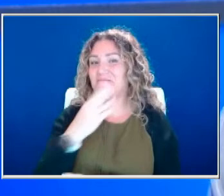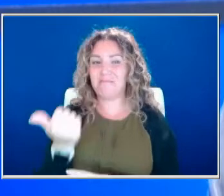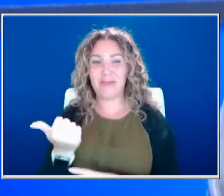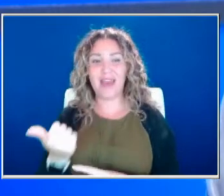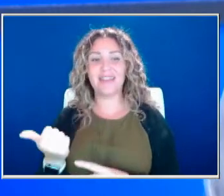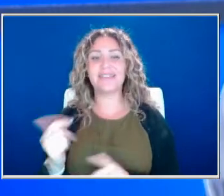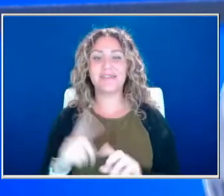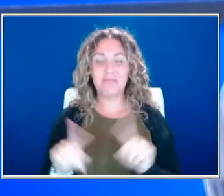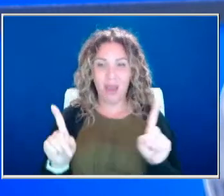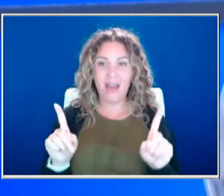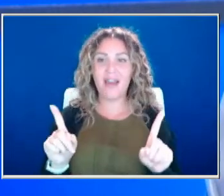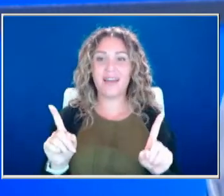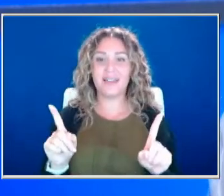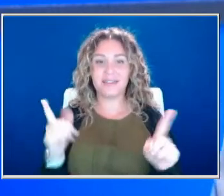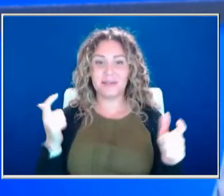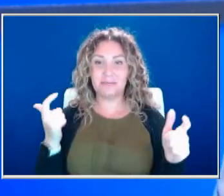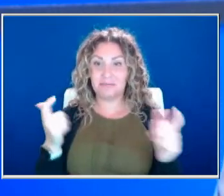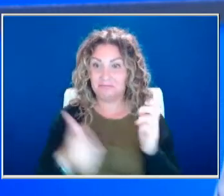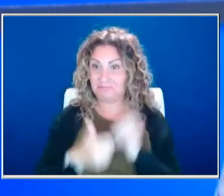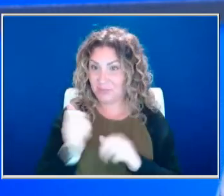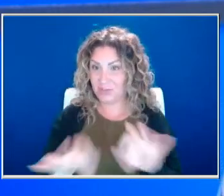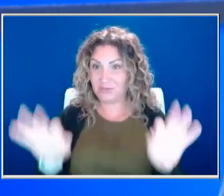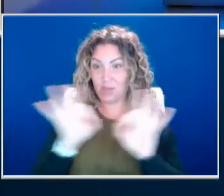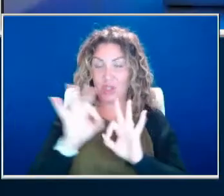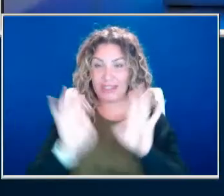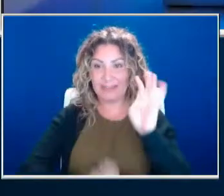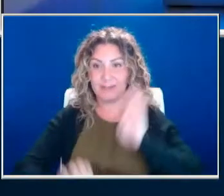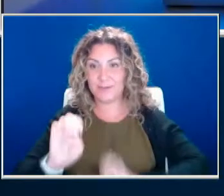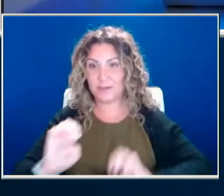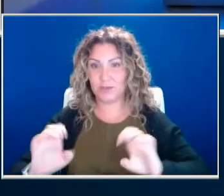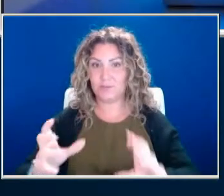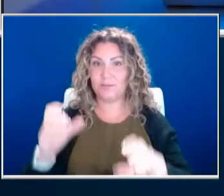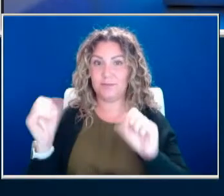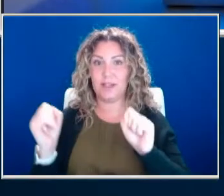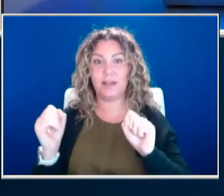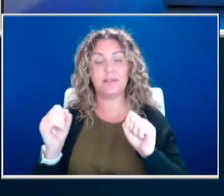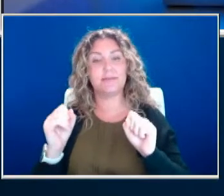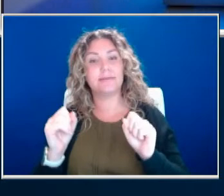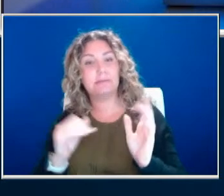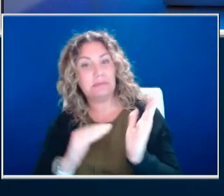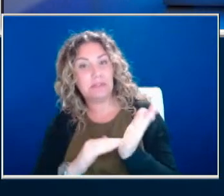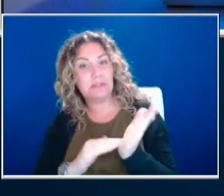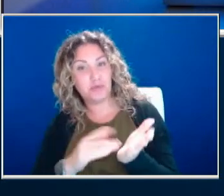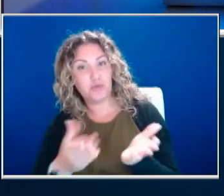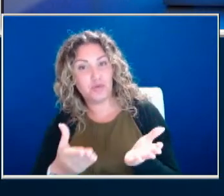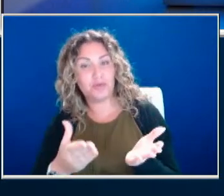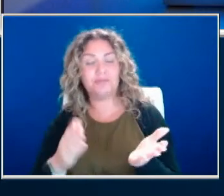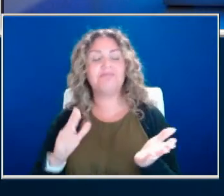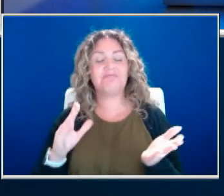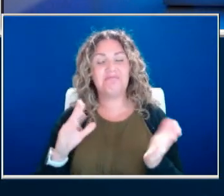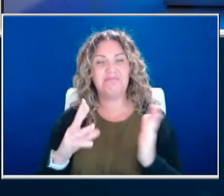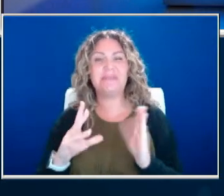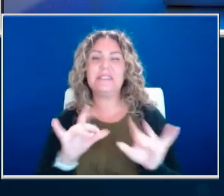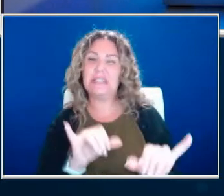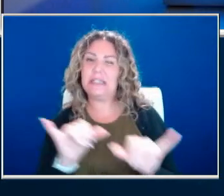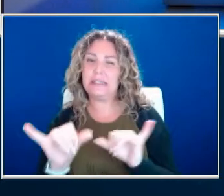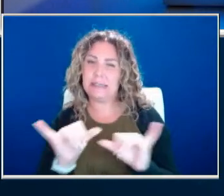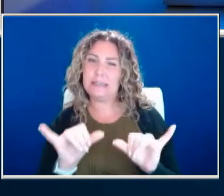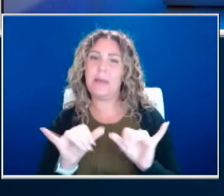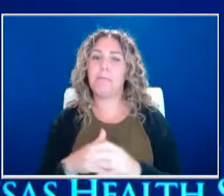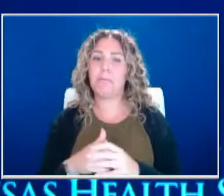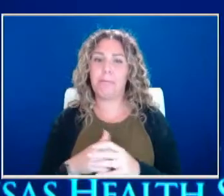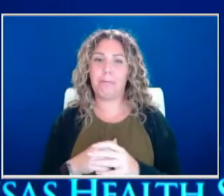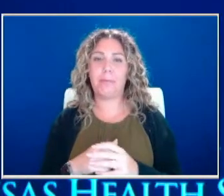but the biggest thing is getting evaluated as fast as you can. Dr. Camerata, final thoughts? Yeah, I would second what Jeremy said. Just get to